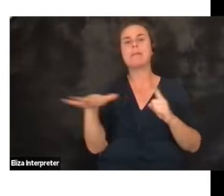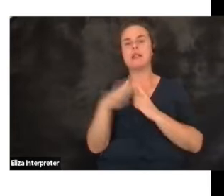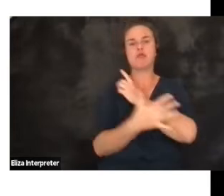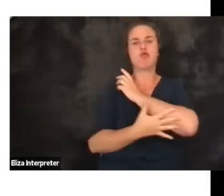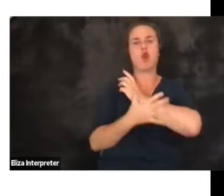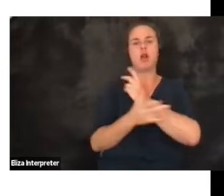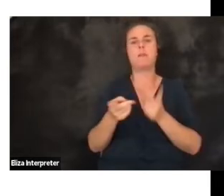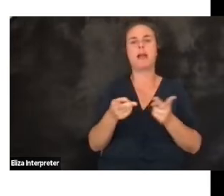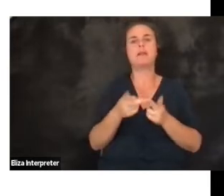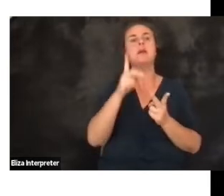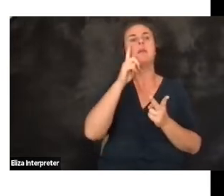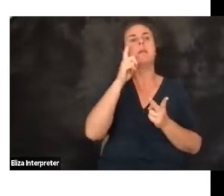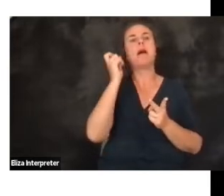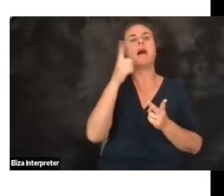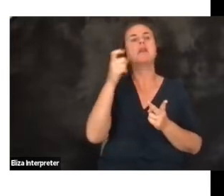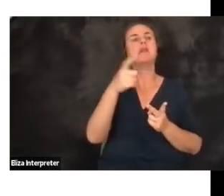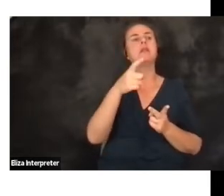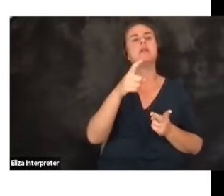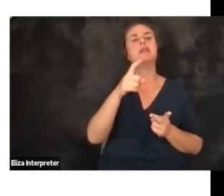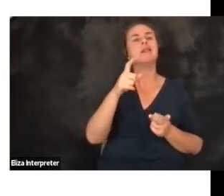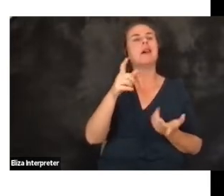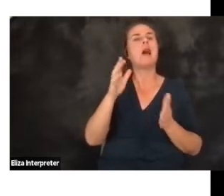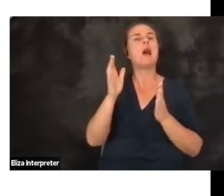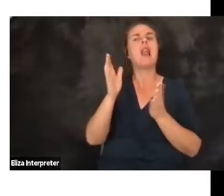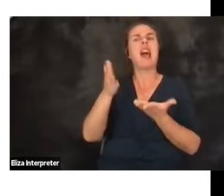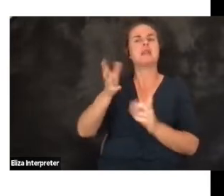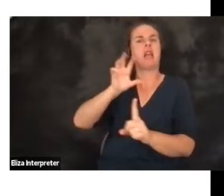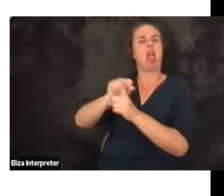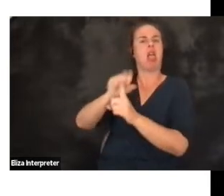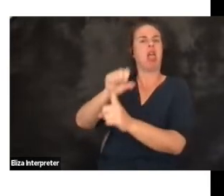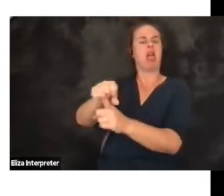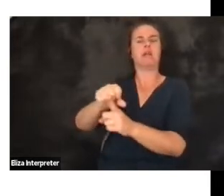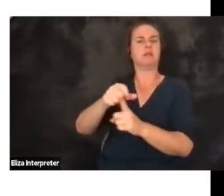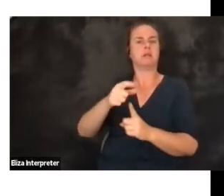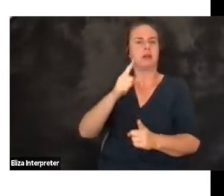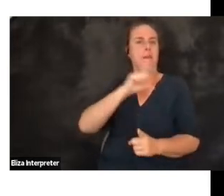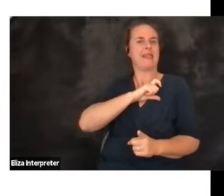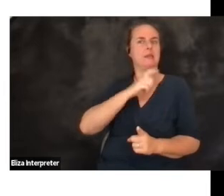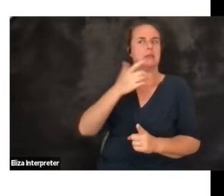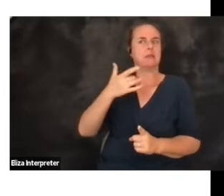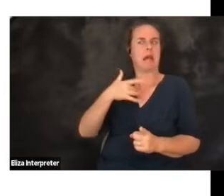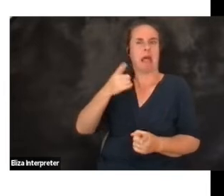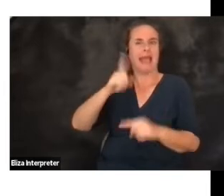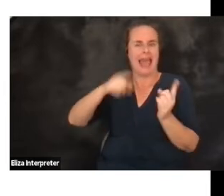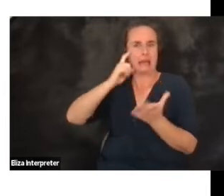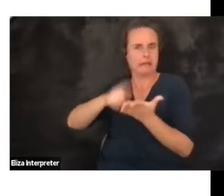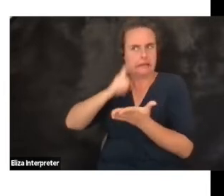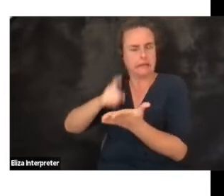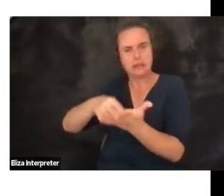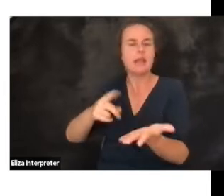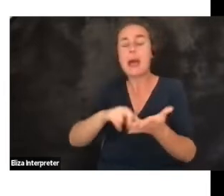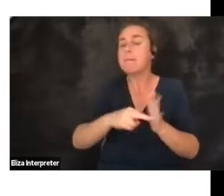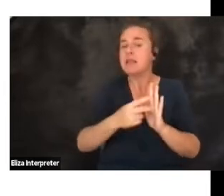just less detectable. And that means that Greater Pearce was particularly hard